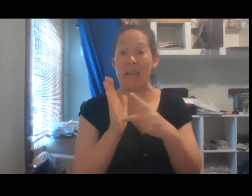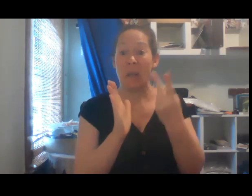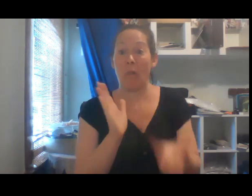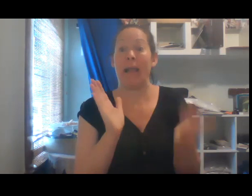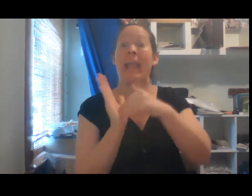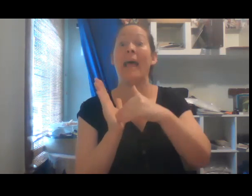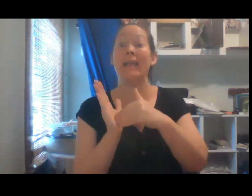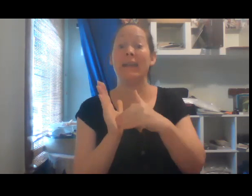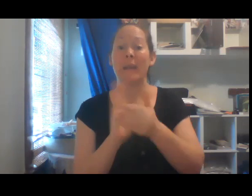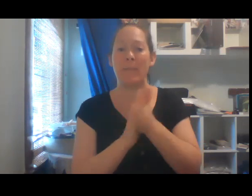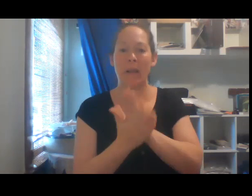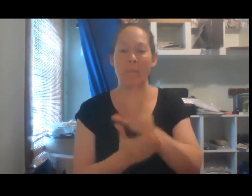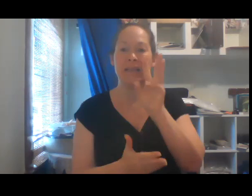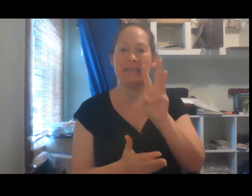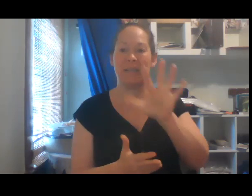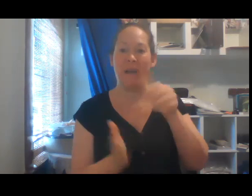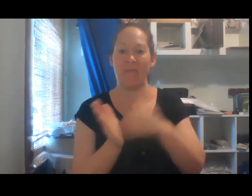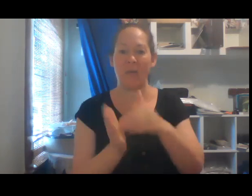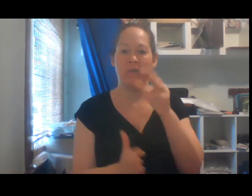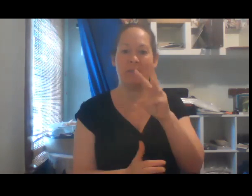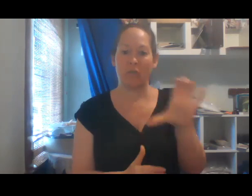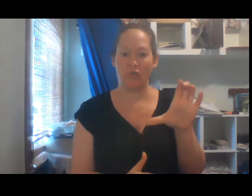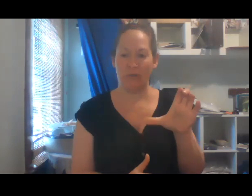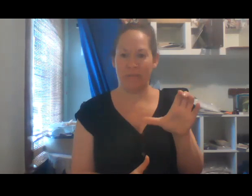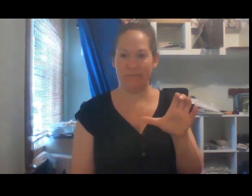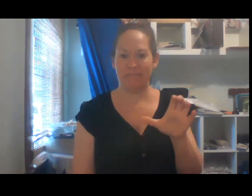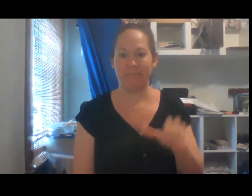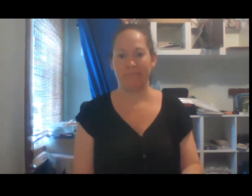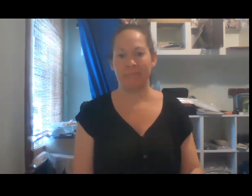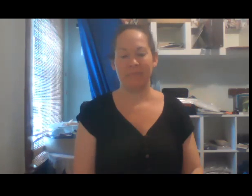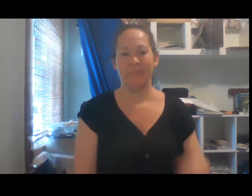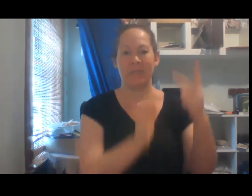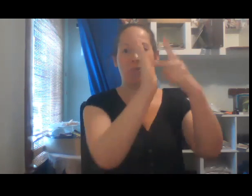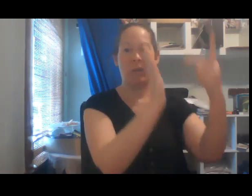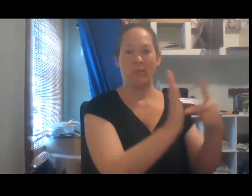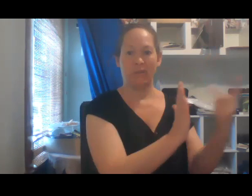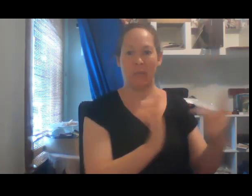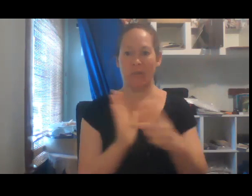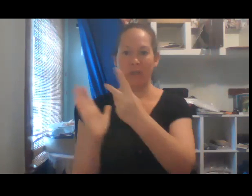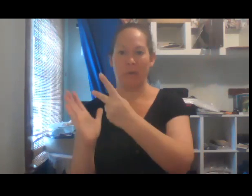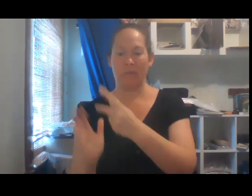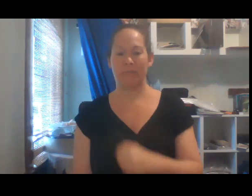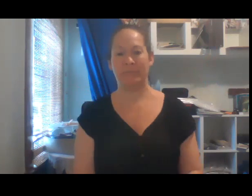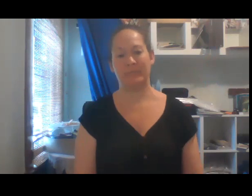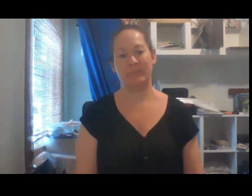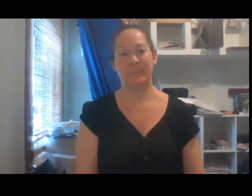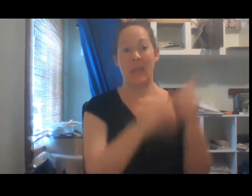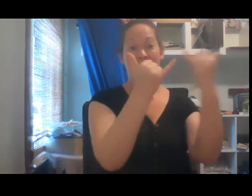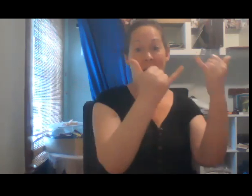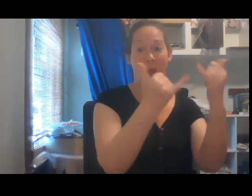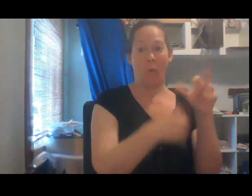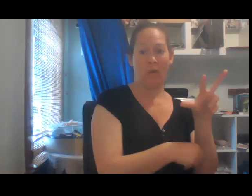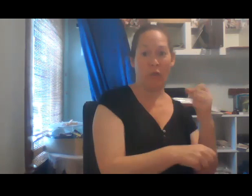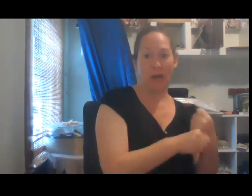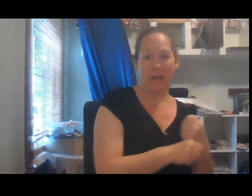time, it's 65,600, right? If I double this. So this would be in 60 years, and this would be in 30